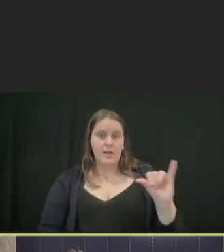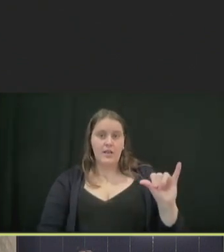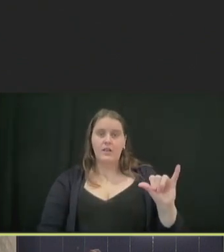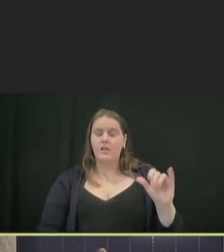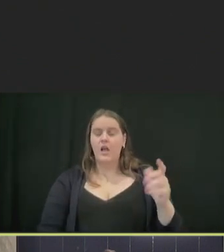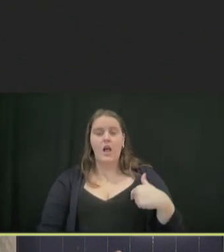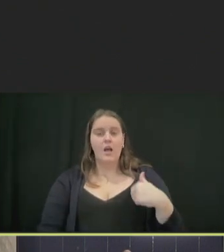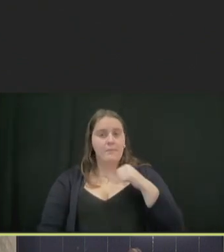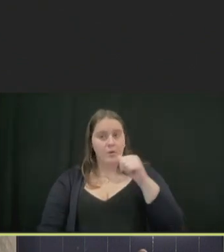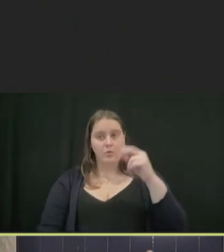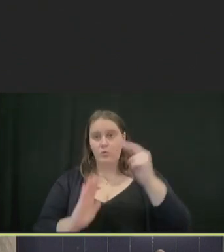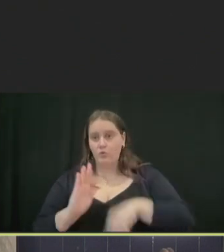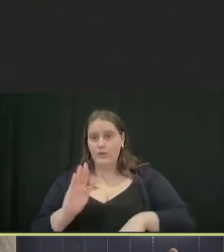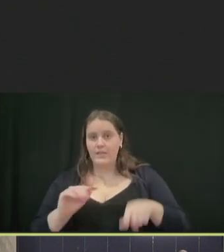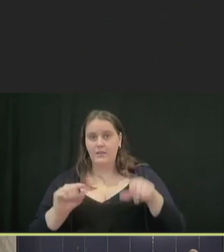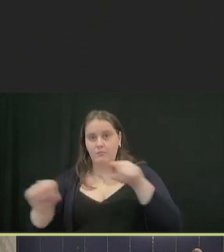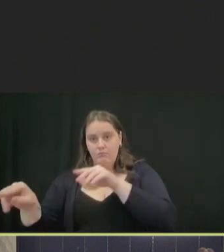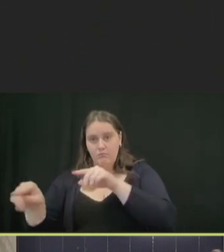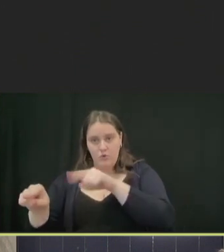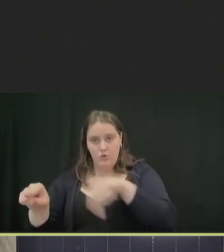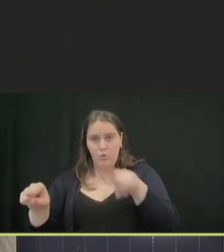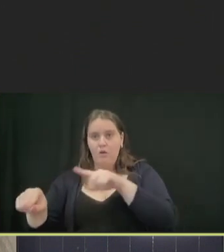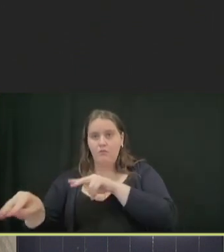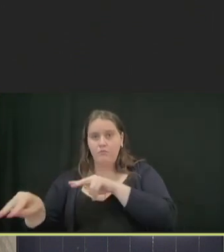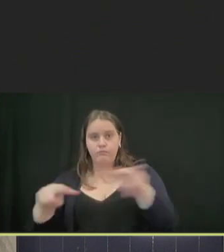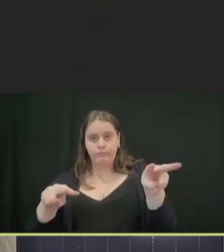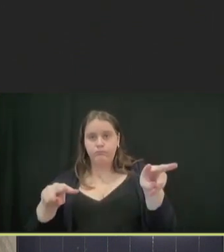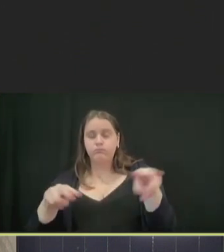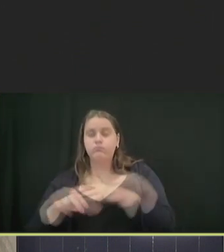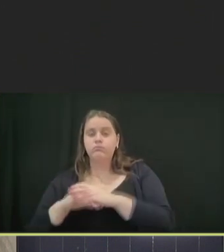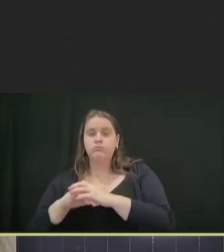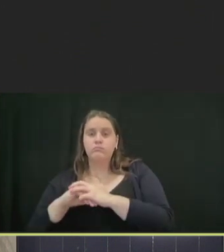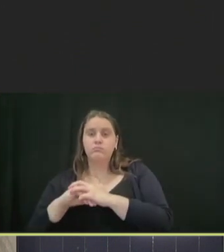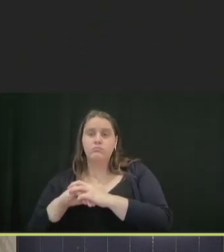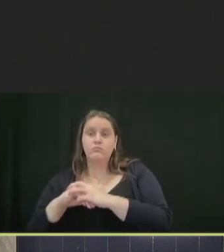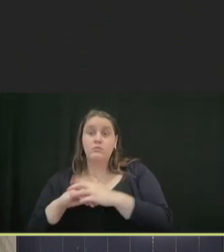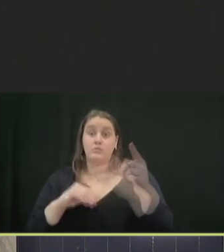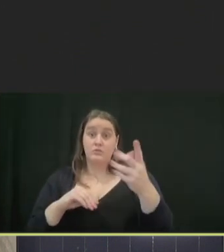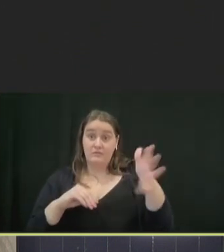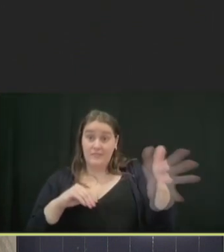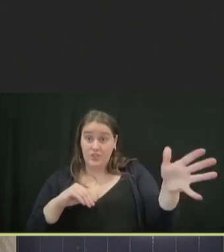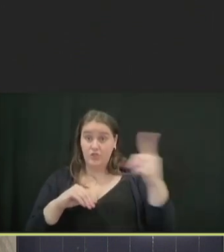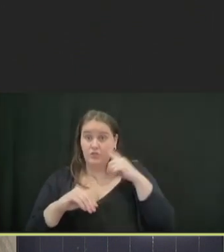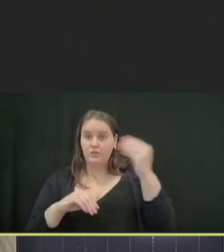them out just in the interest of time, but let me know when you're done reading.